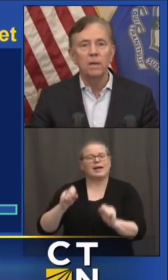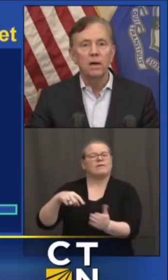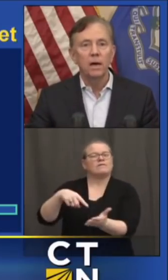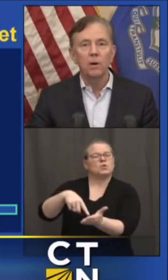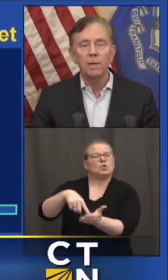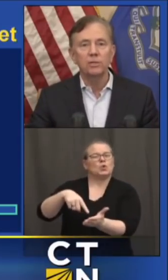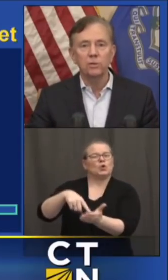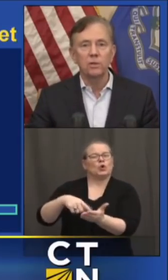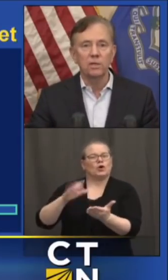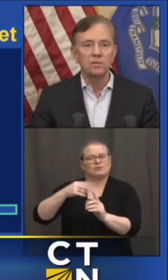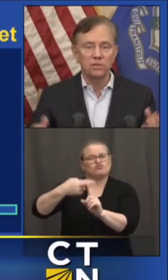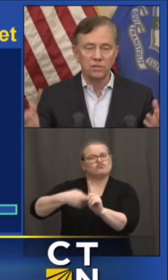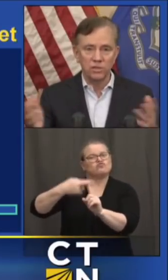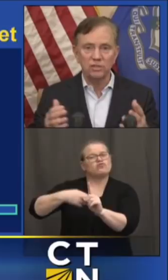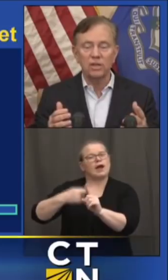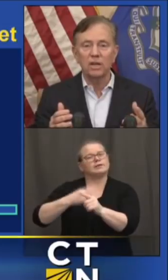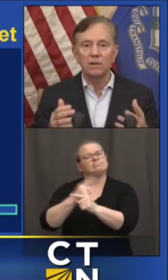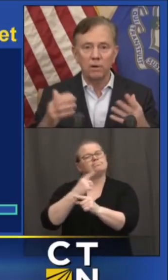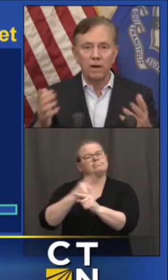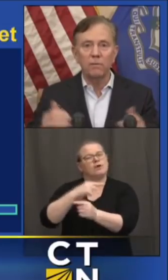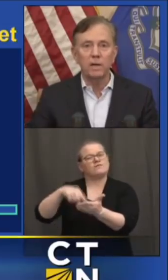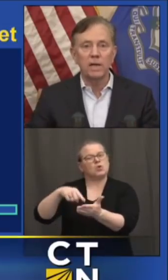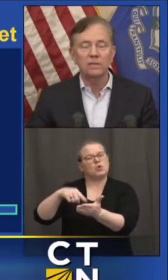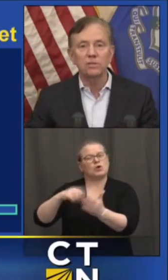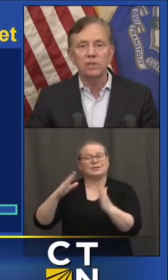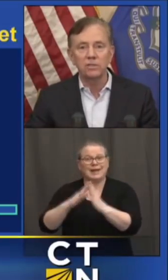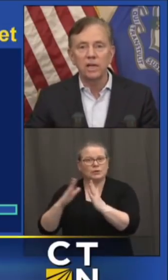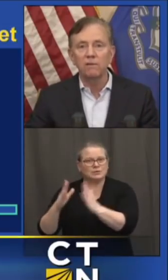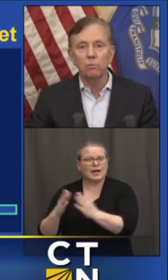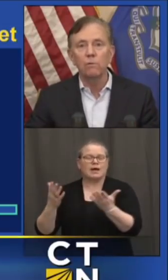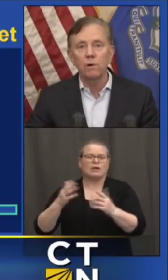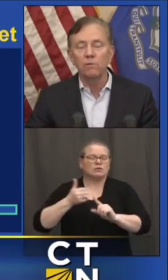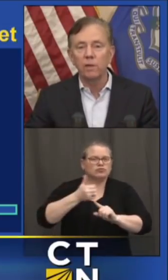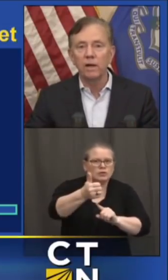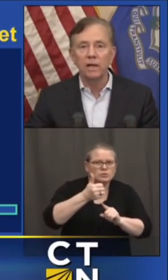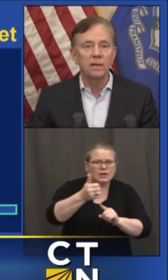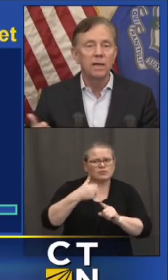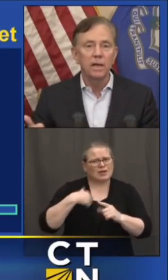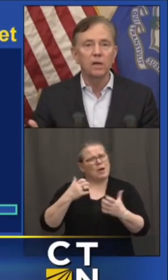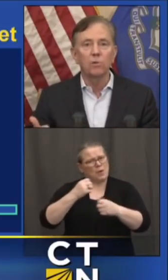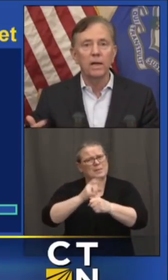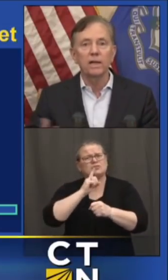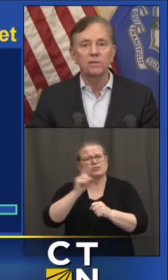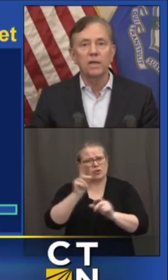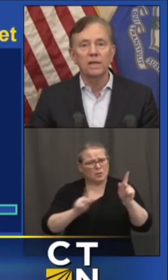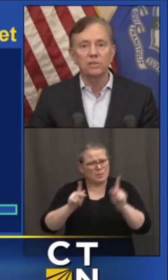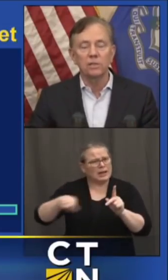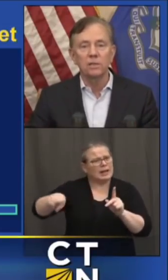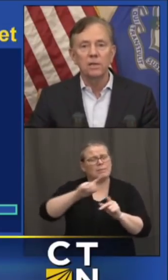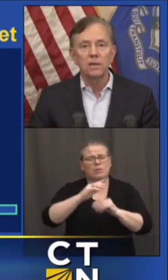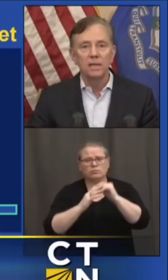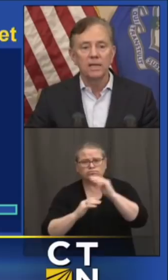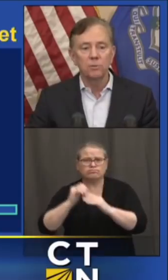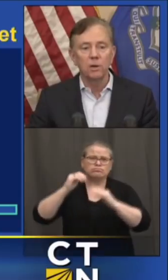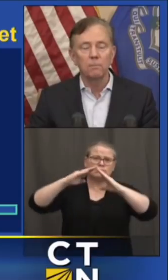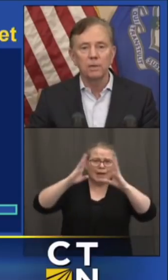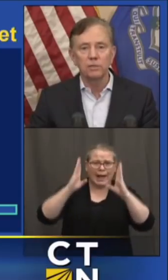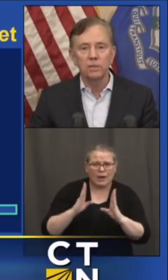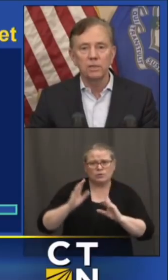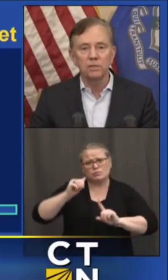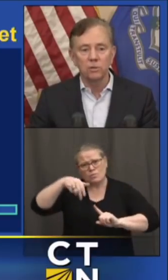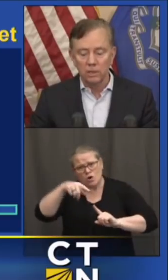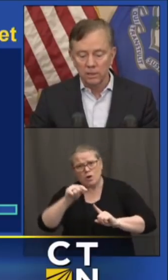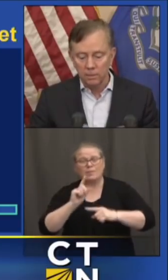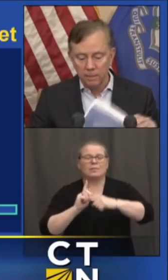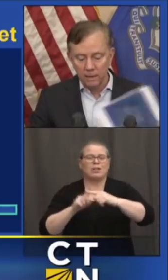development. I want to make sure that this is a society where everybody has a chance to have a roof over their head and a great education. And that's what our